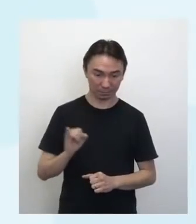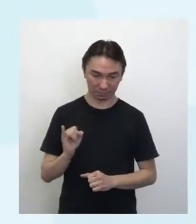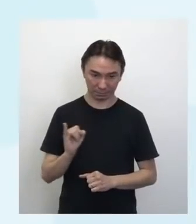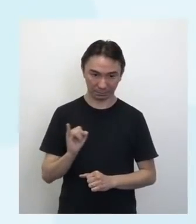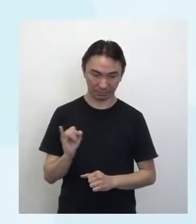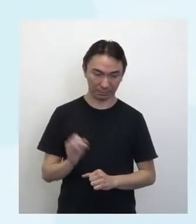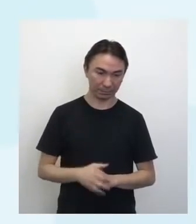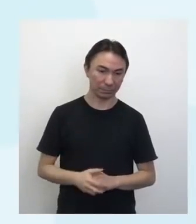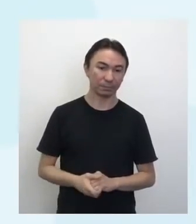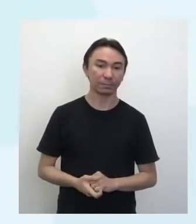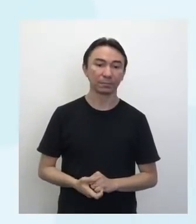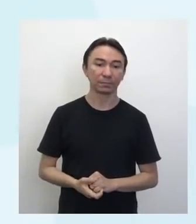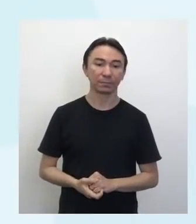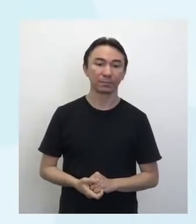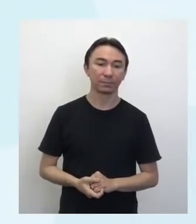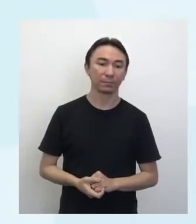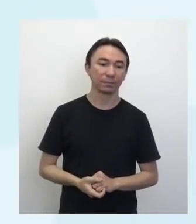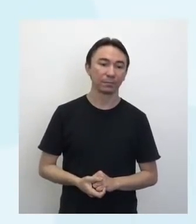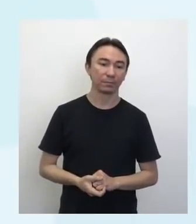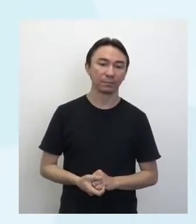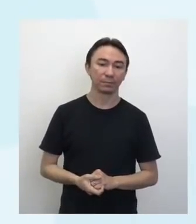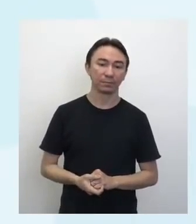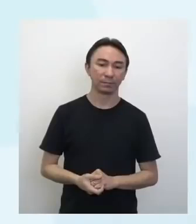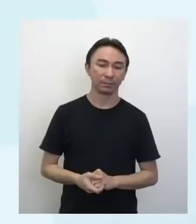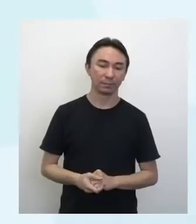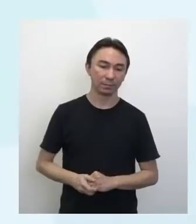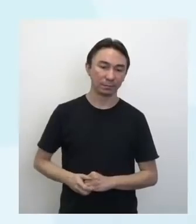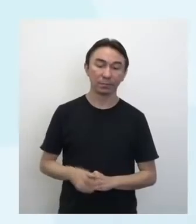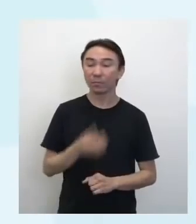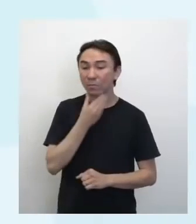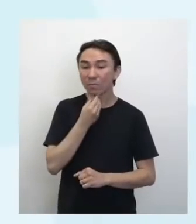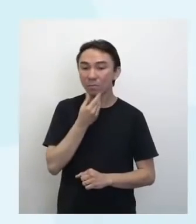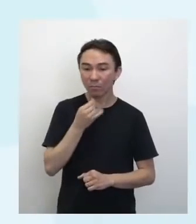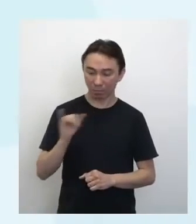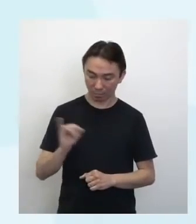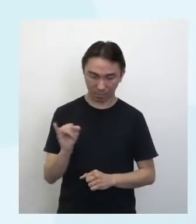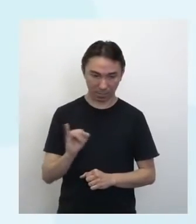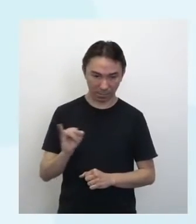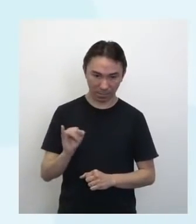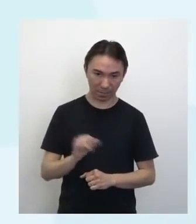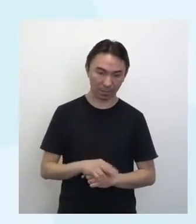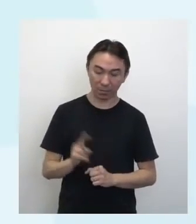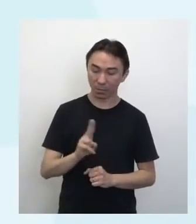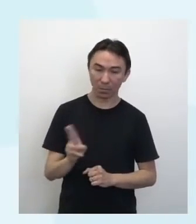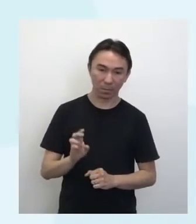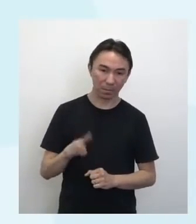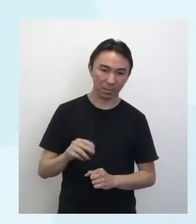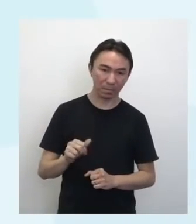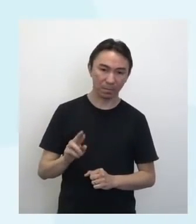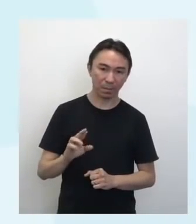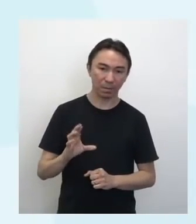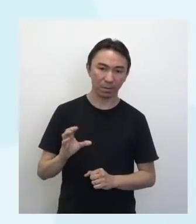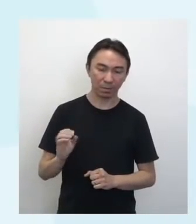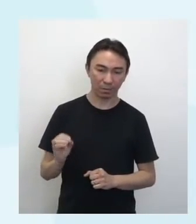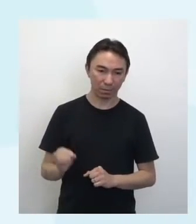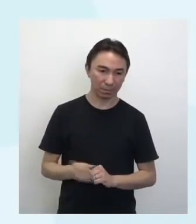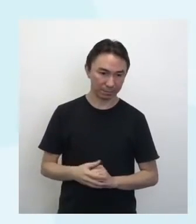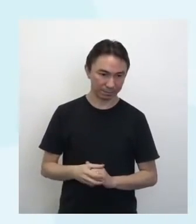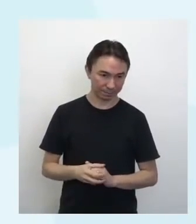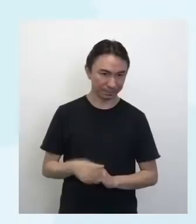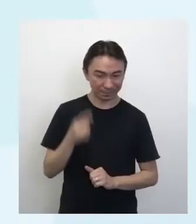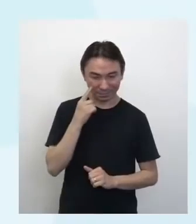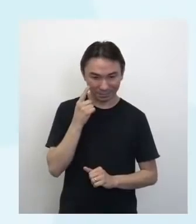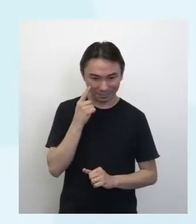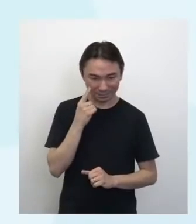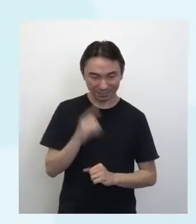canal do brother brother Ok DeMarco brother Marco não vou desenhar a família do João aqui porque depois